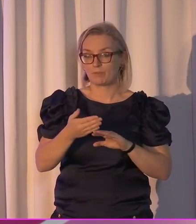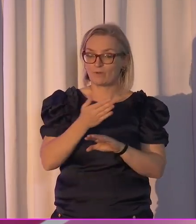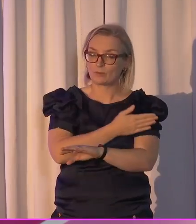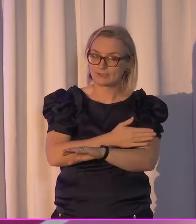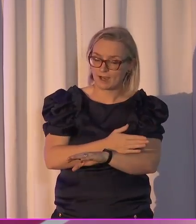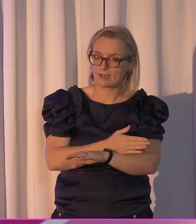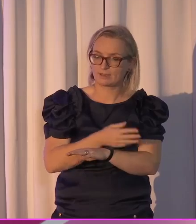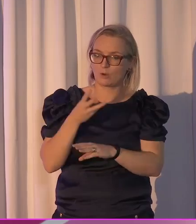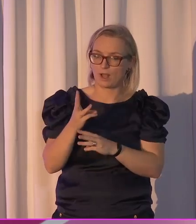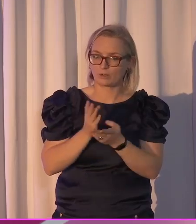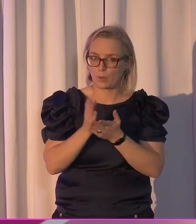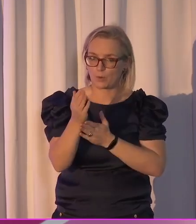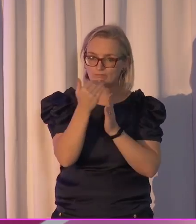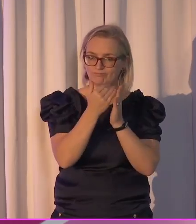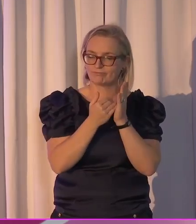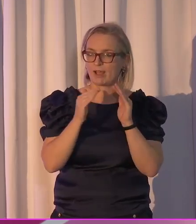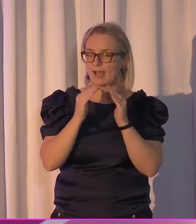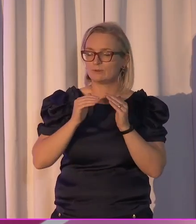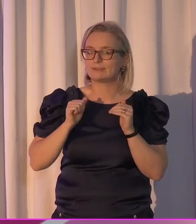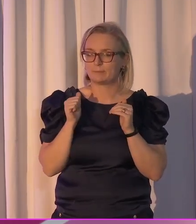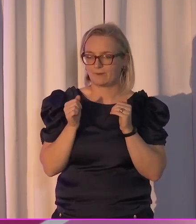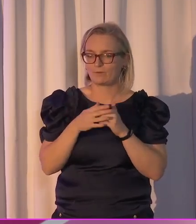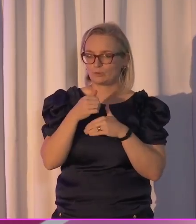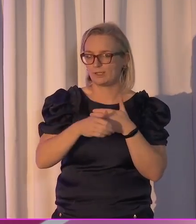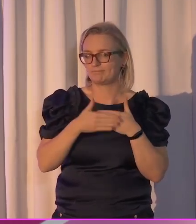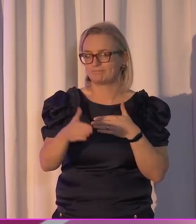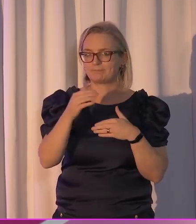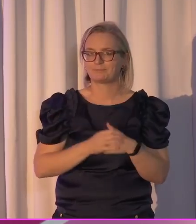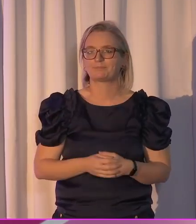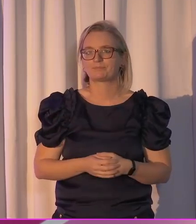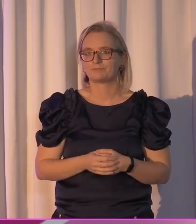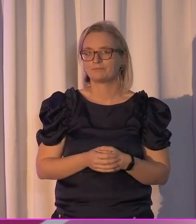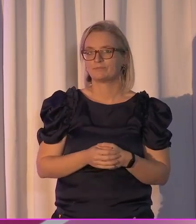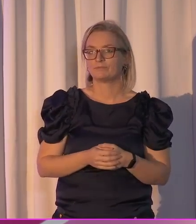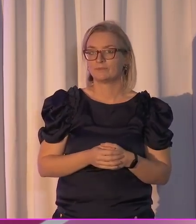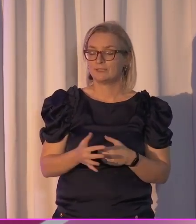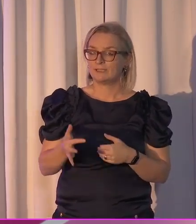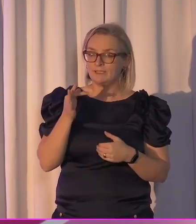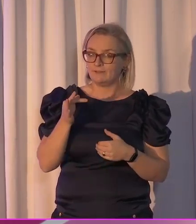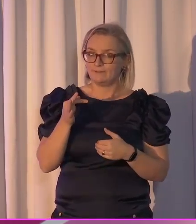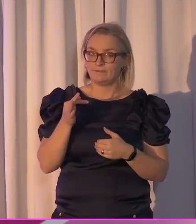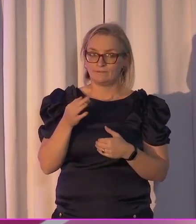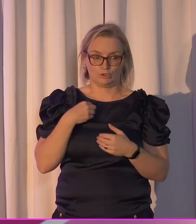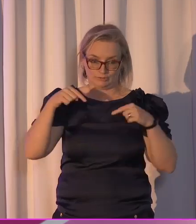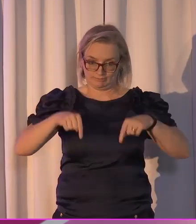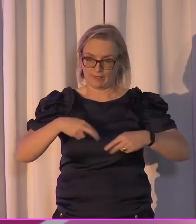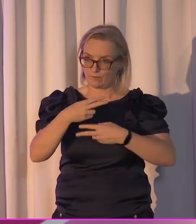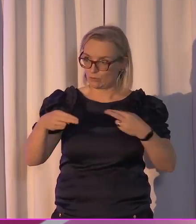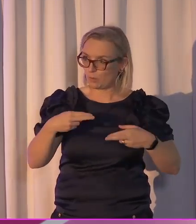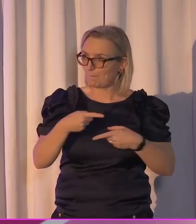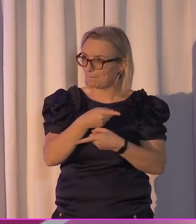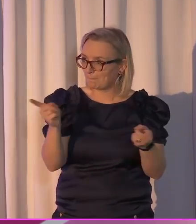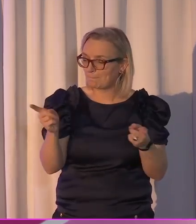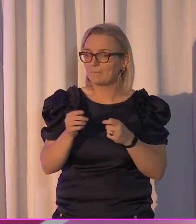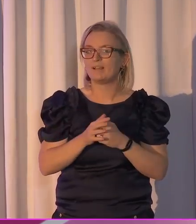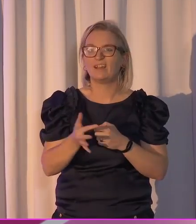I'm going to just quickly run through some of the housekeeping arrangements for the day ahead. For those of you who are physically present here in the room,